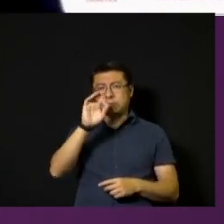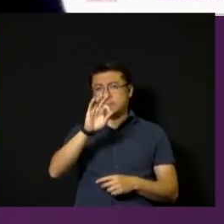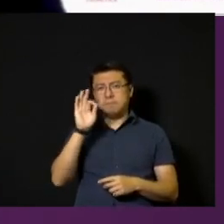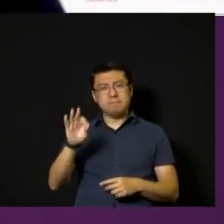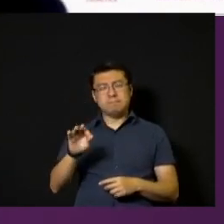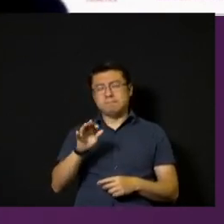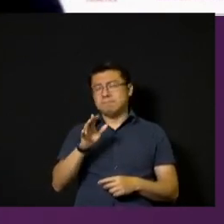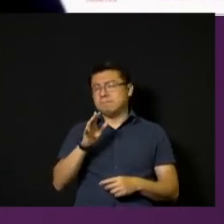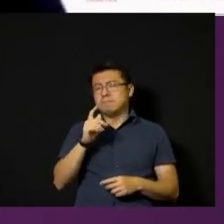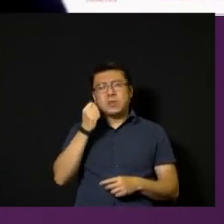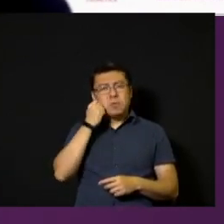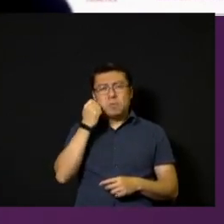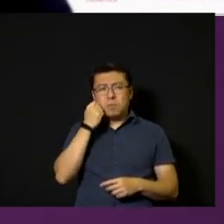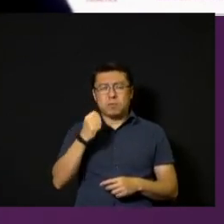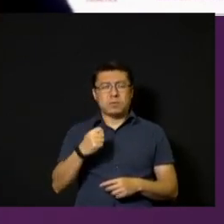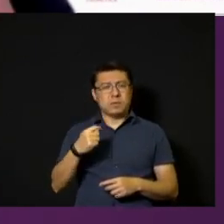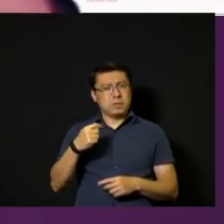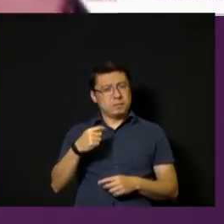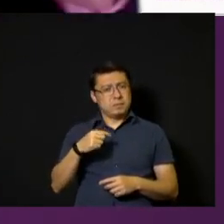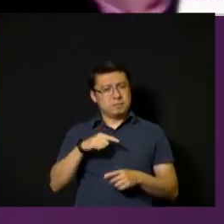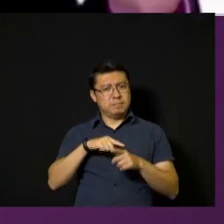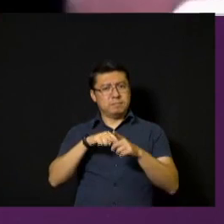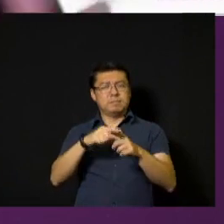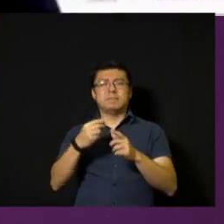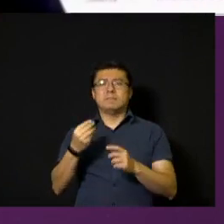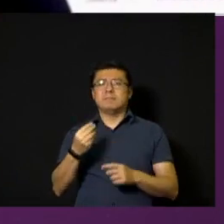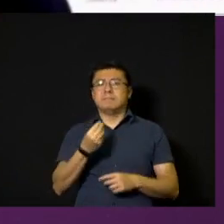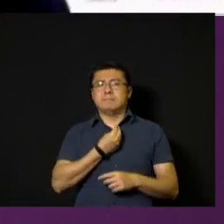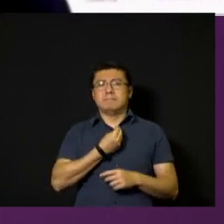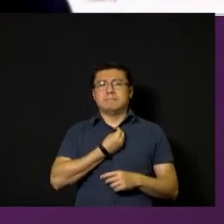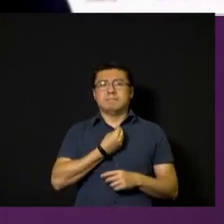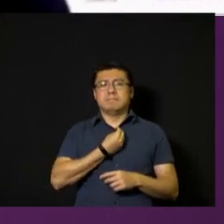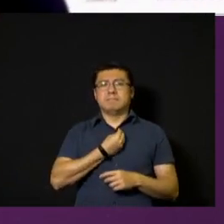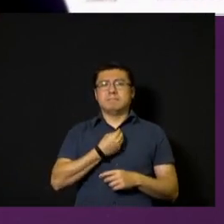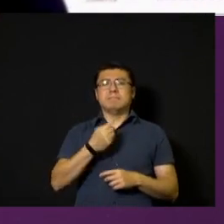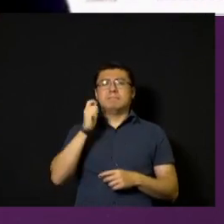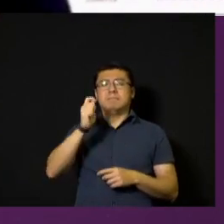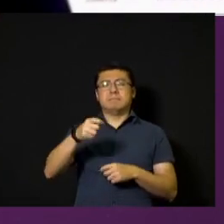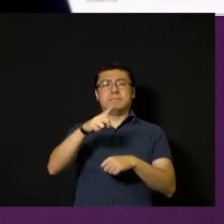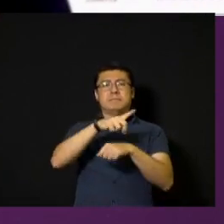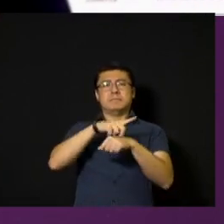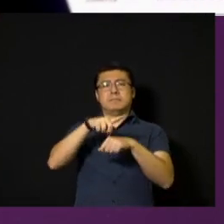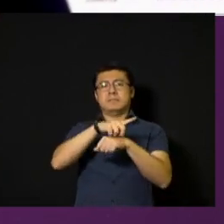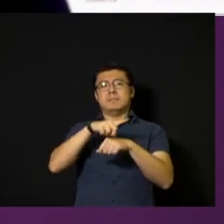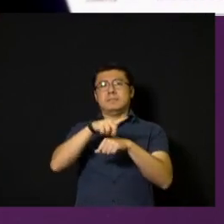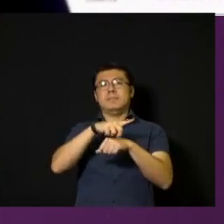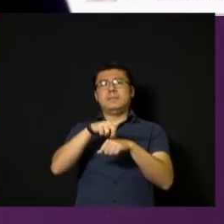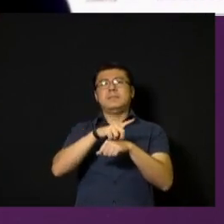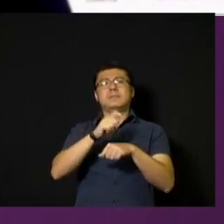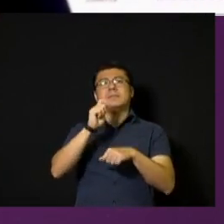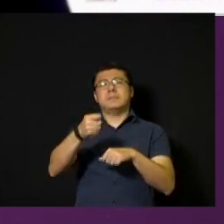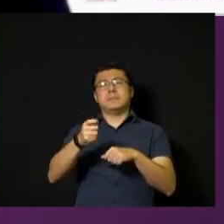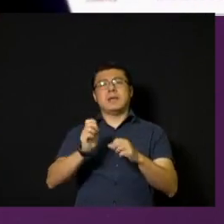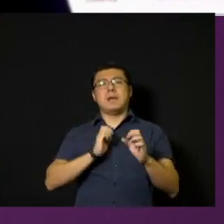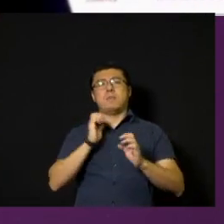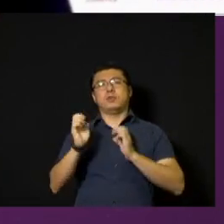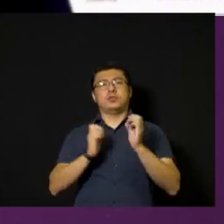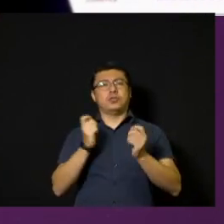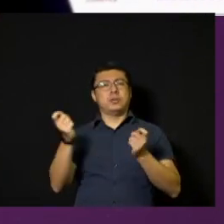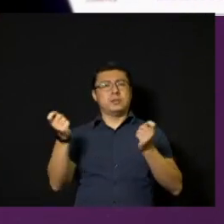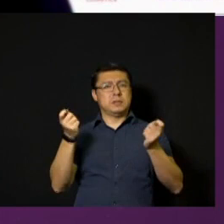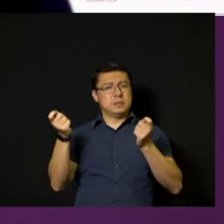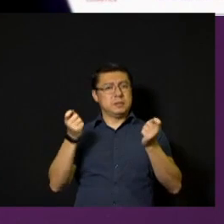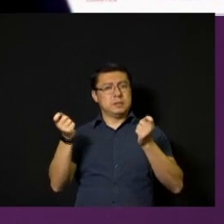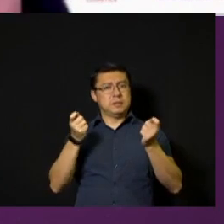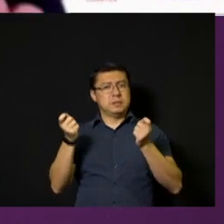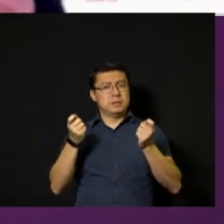getting to that level. It's very important to understand that all this diamond thing gets you